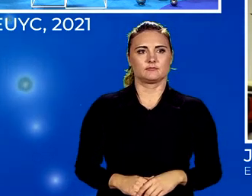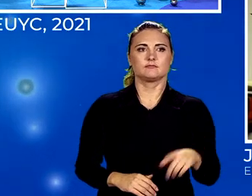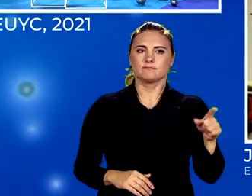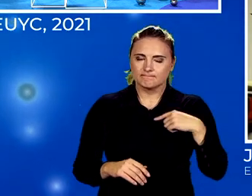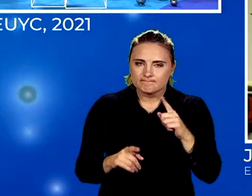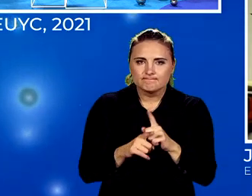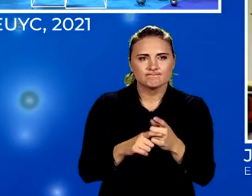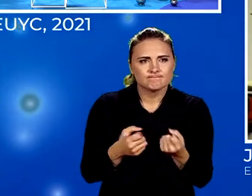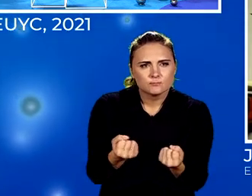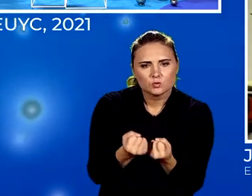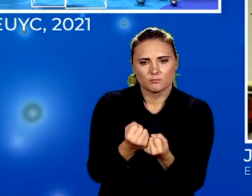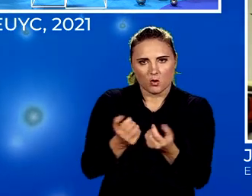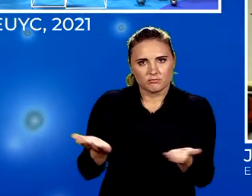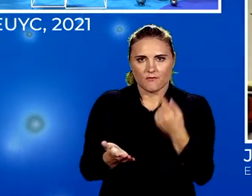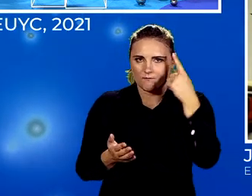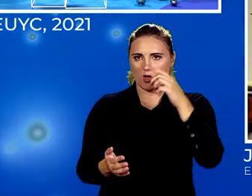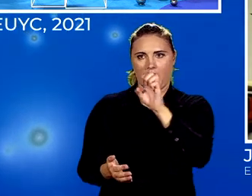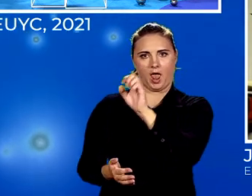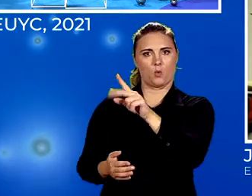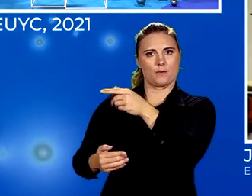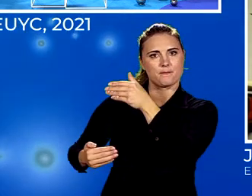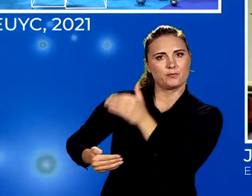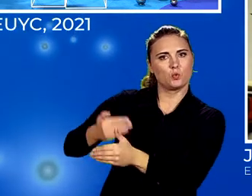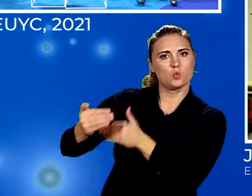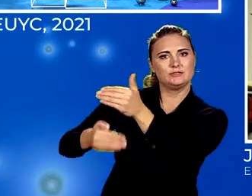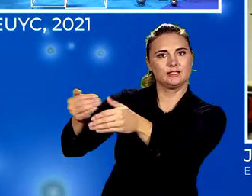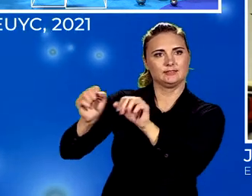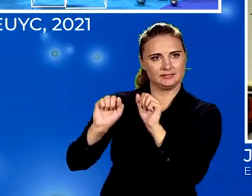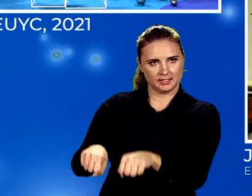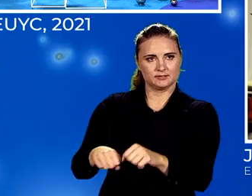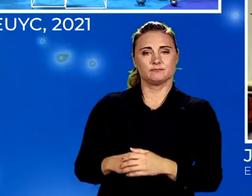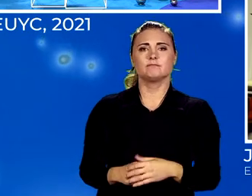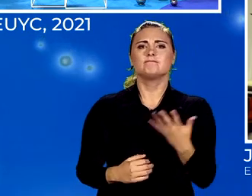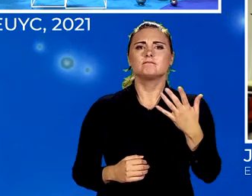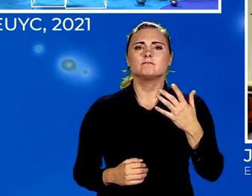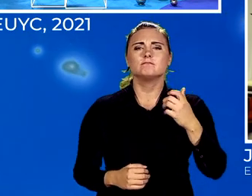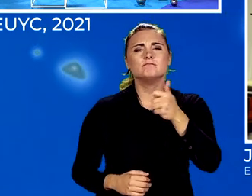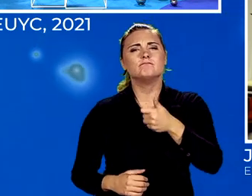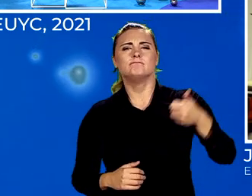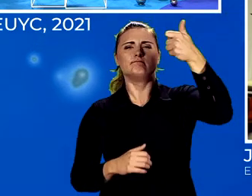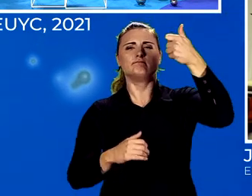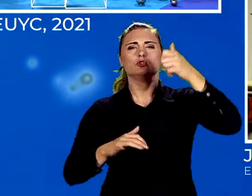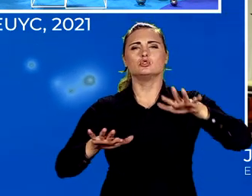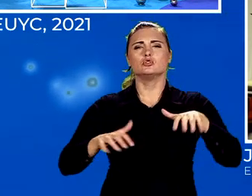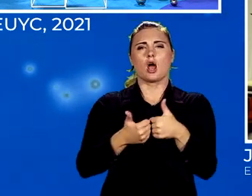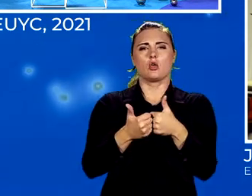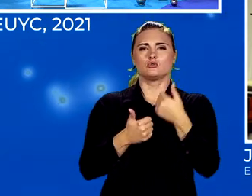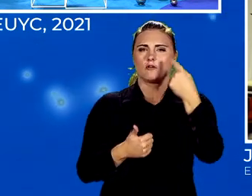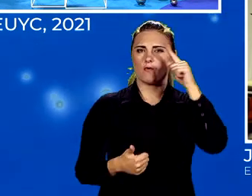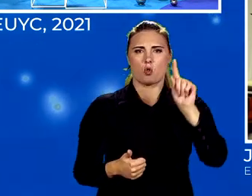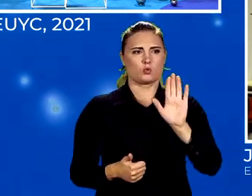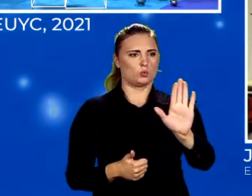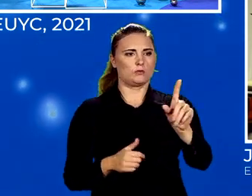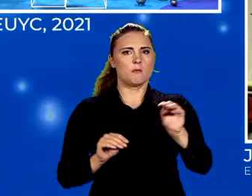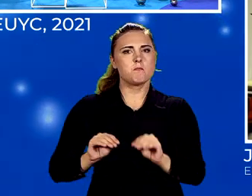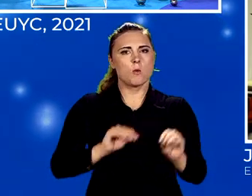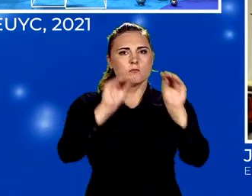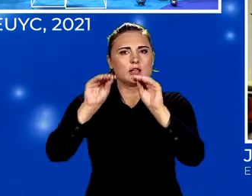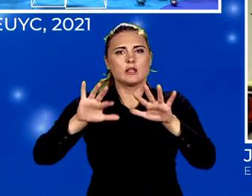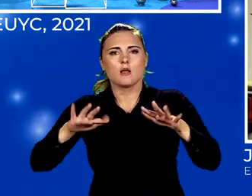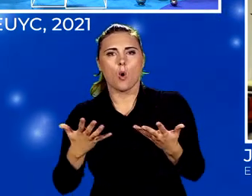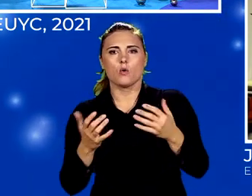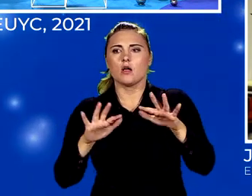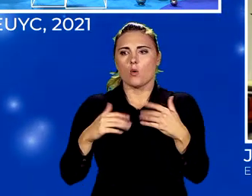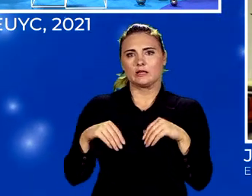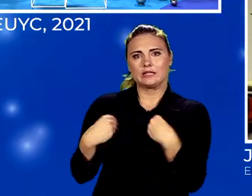So what were the main challenges that you faced as an agency when it comes to giving these opportunities to young people in the COVID times? What were the